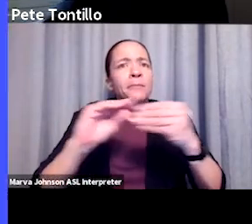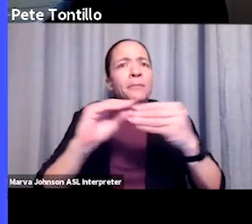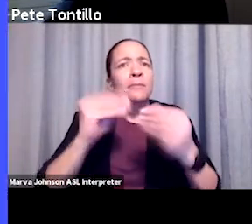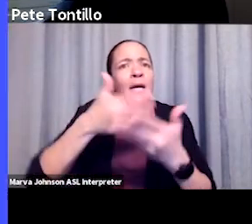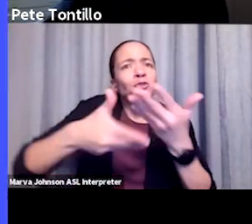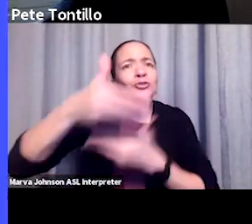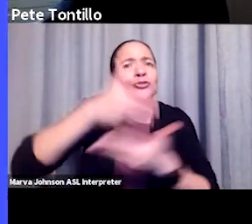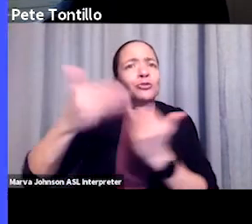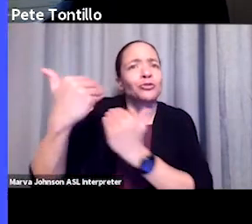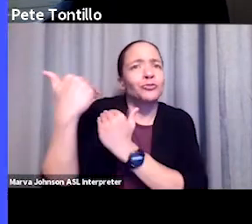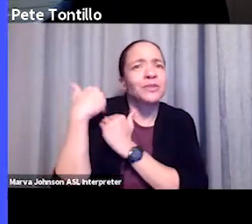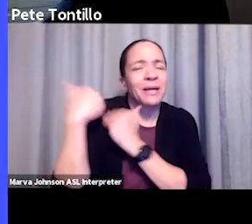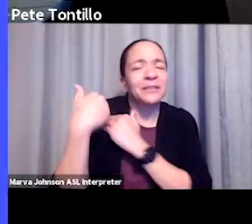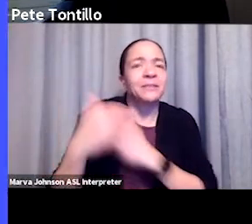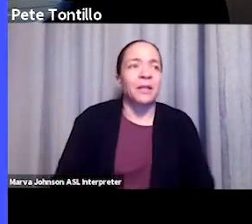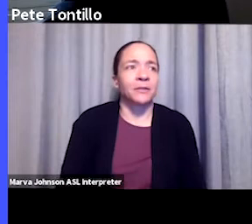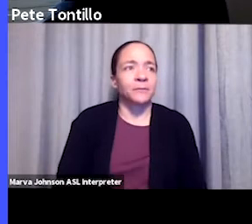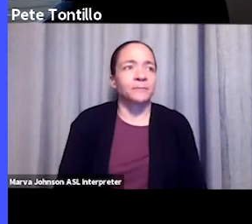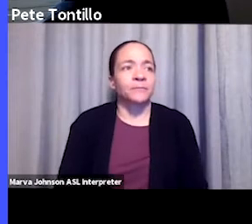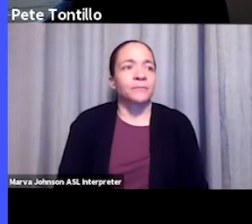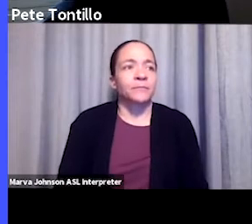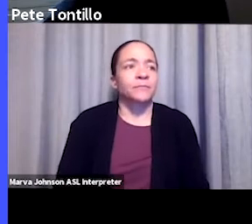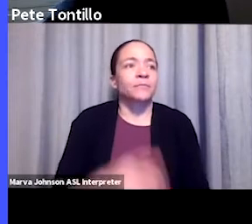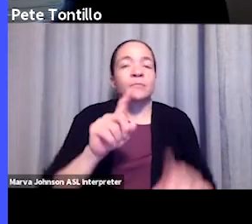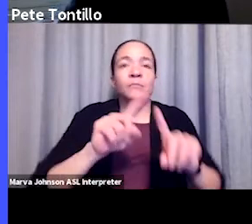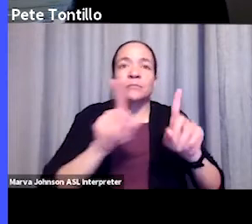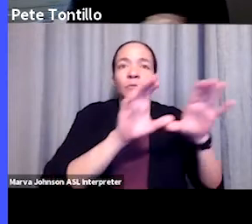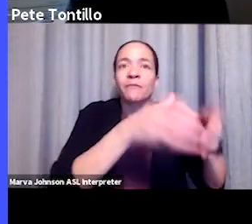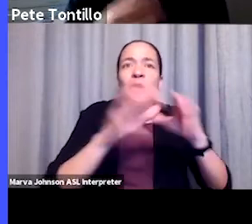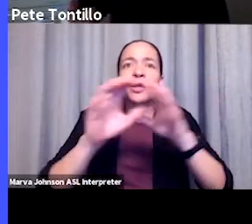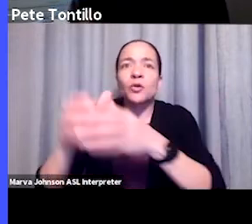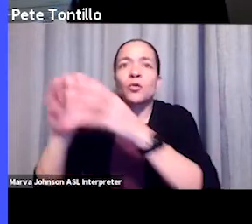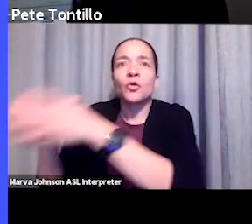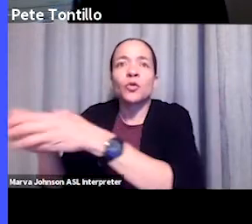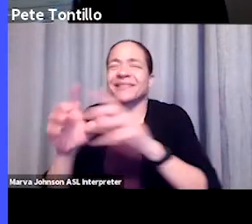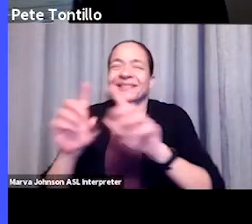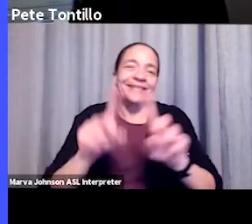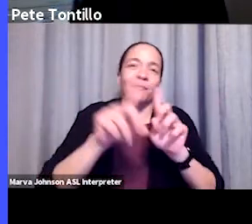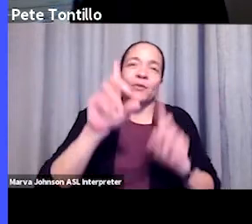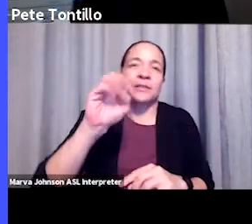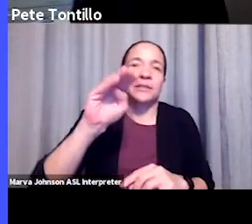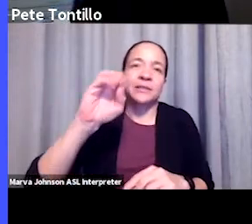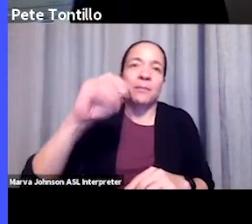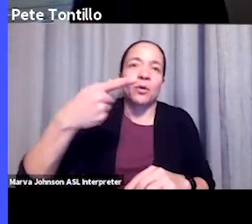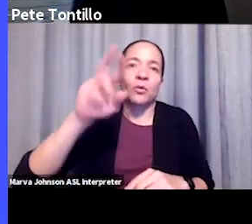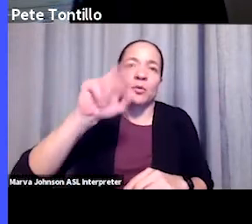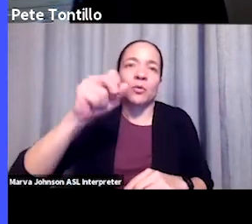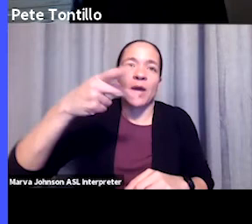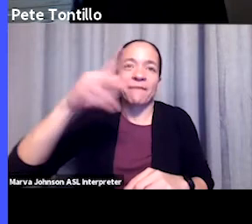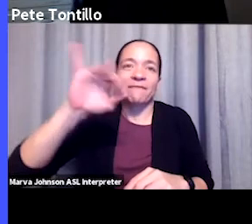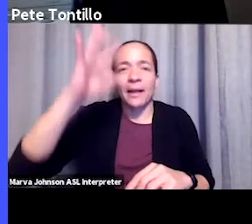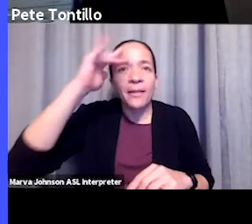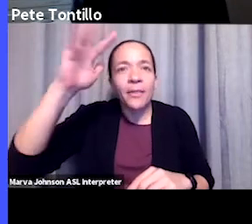responsibility. In focus groups, we talked to Americans across demographic, geographic, ideological backgrounds about these ideas,